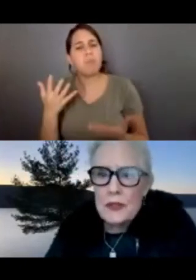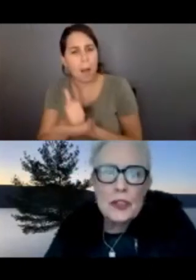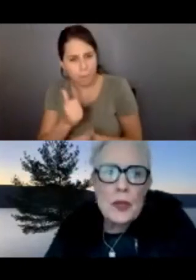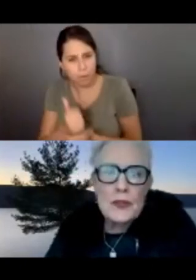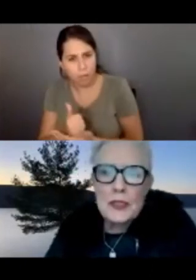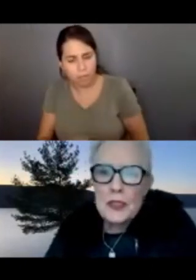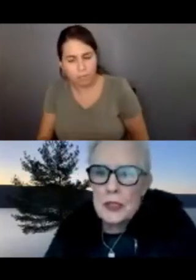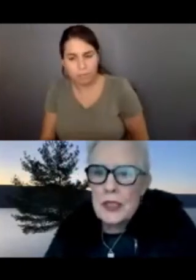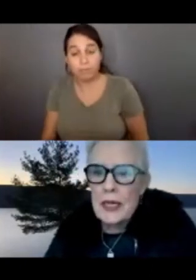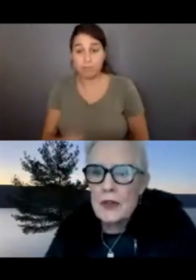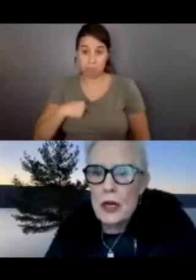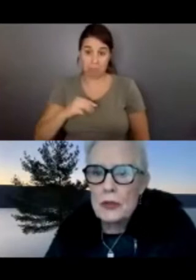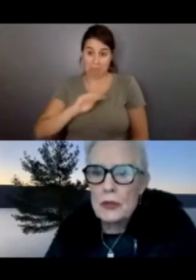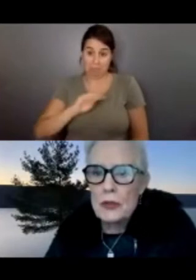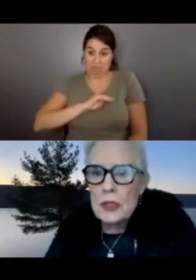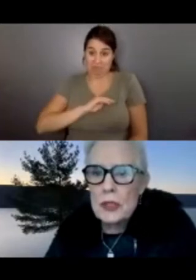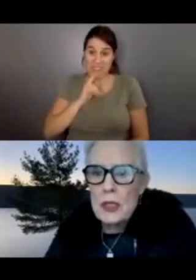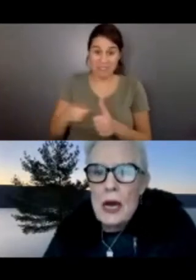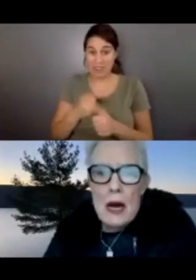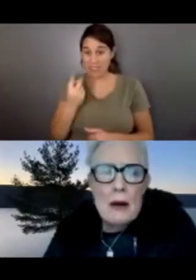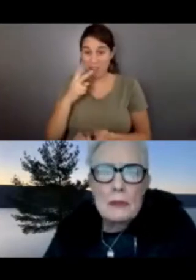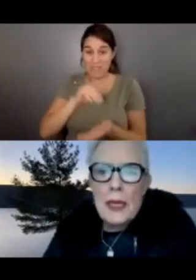first 12 physicians I ever coached.